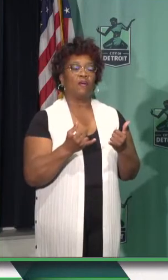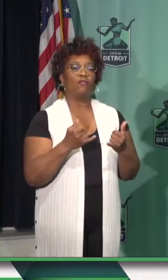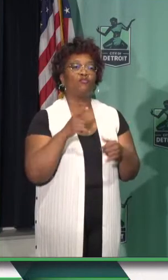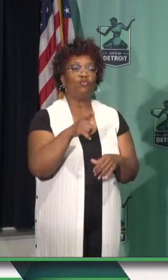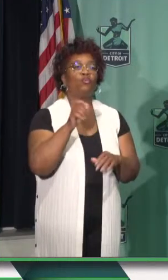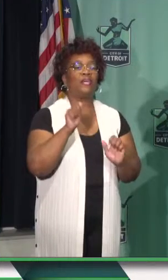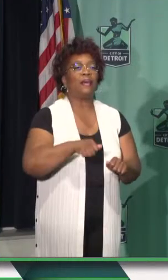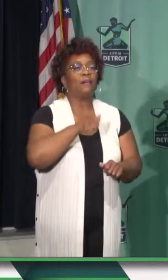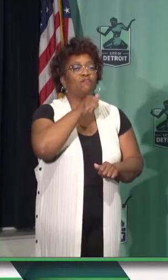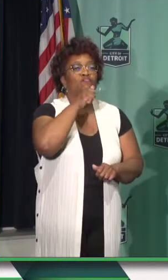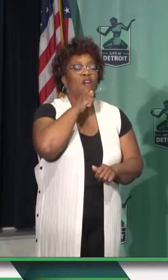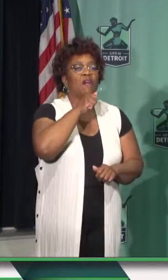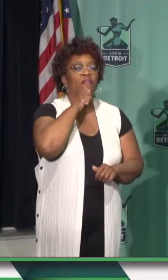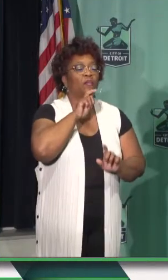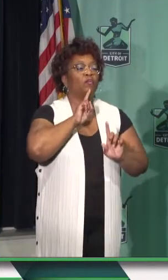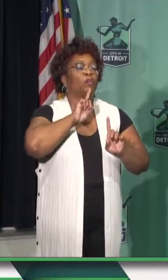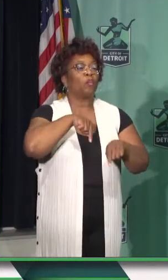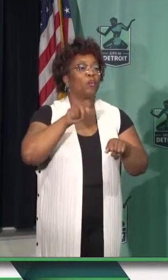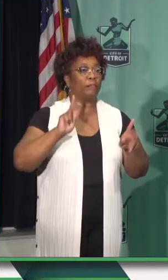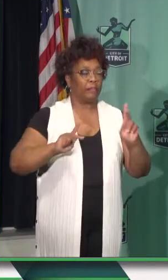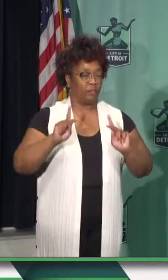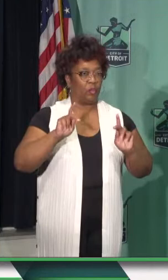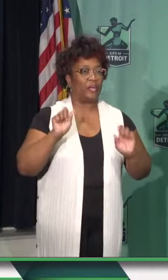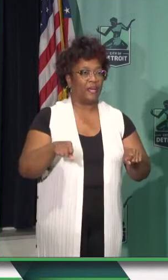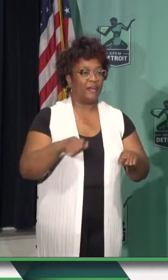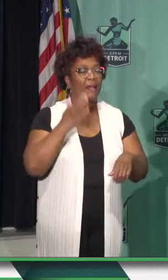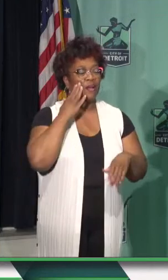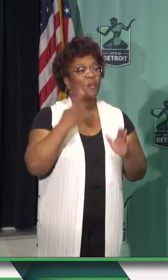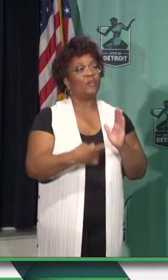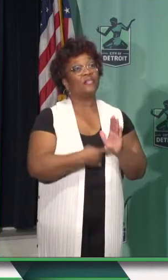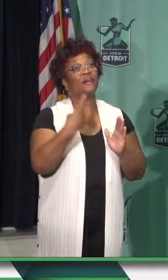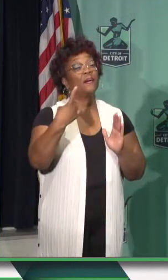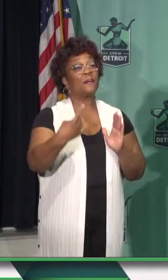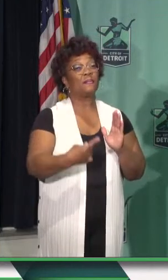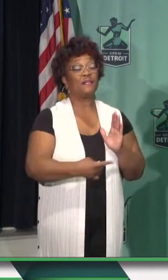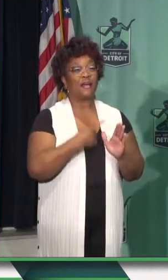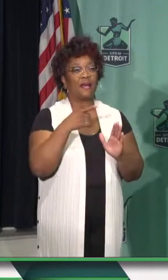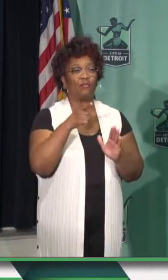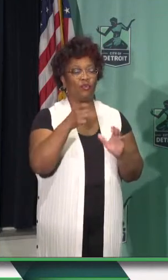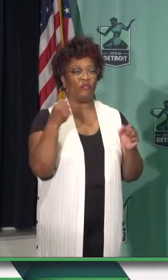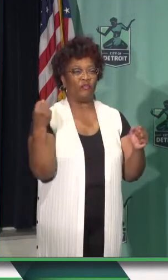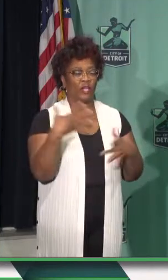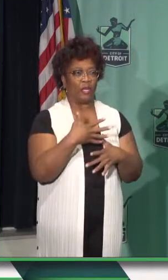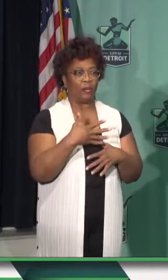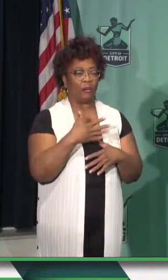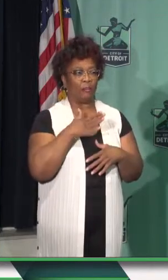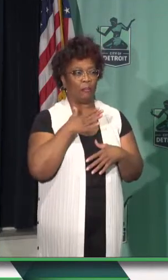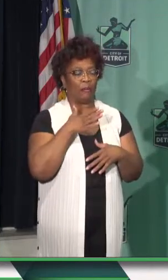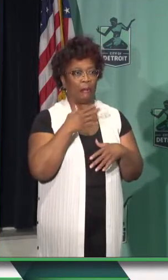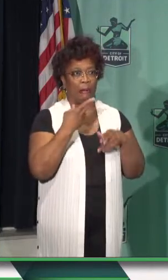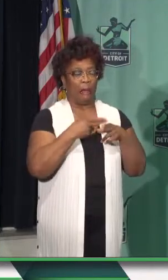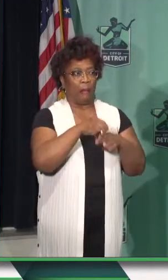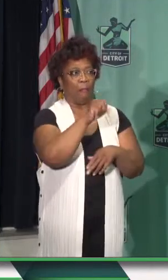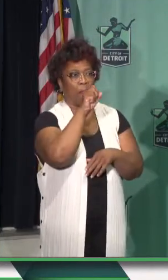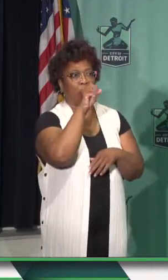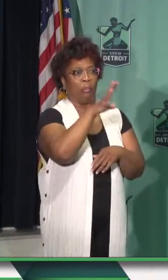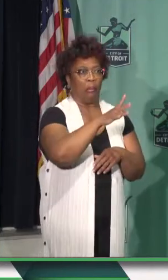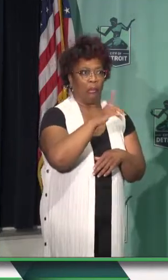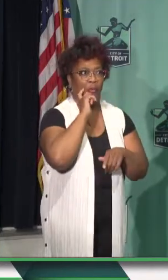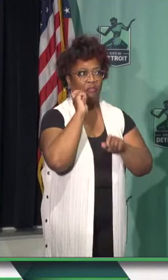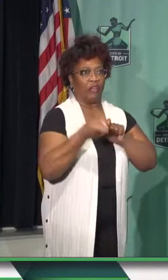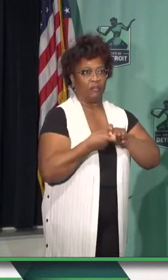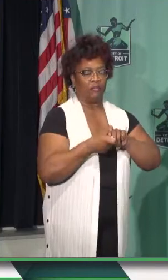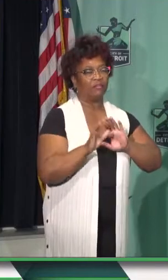anonymously report individuals, because I know sometimes it's often a fear of retaliation or getting involved. And so with